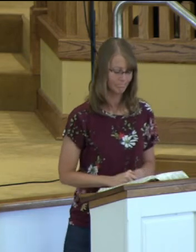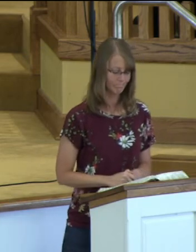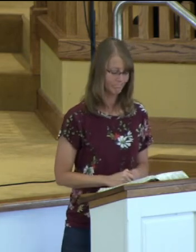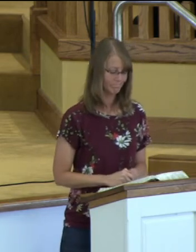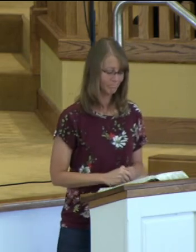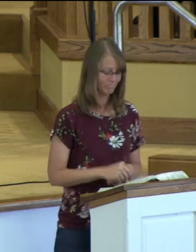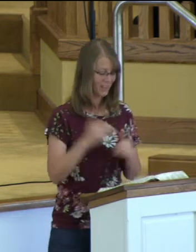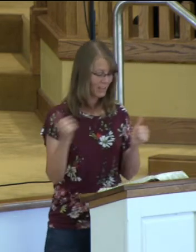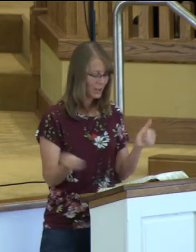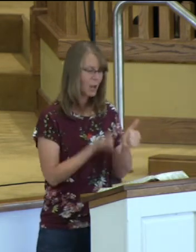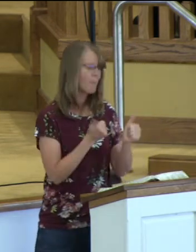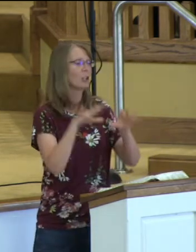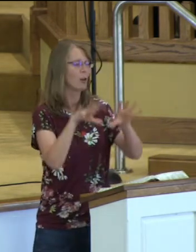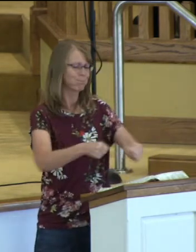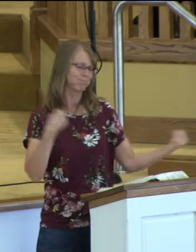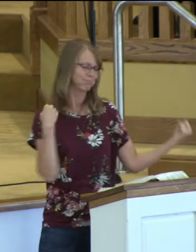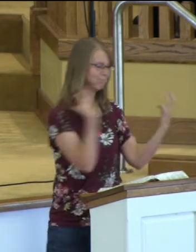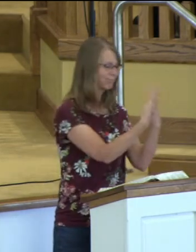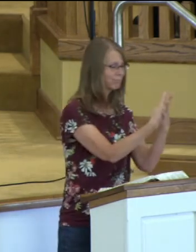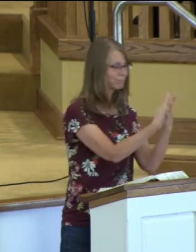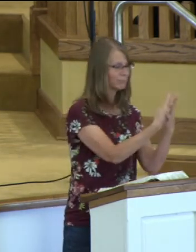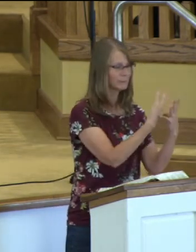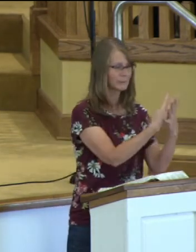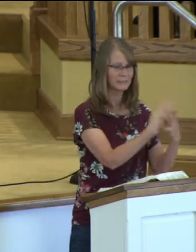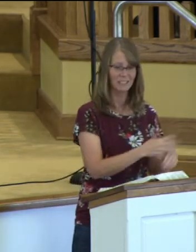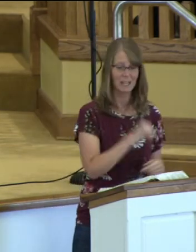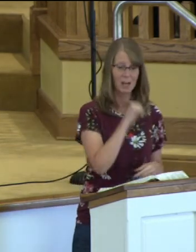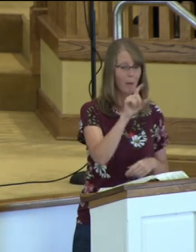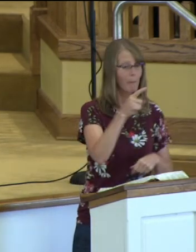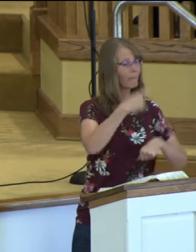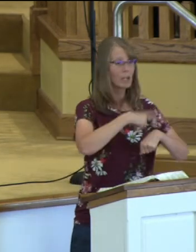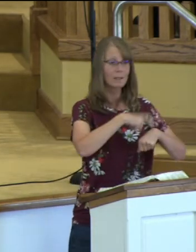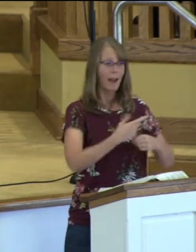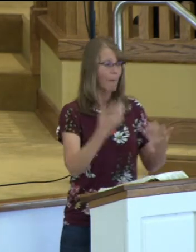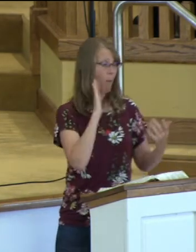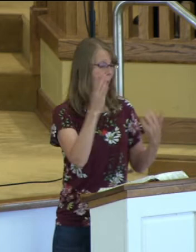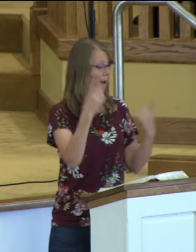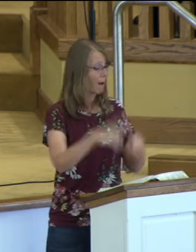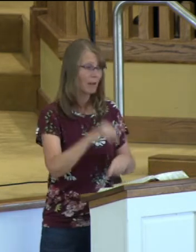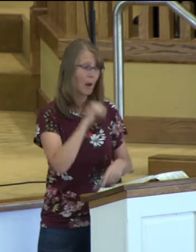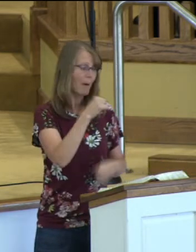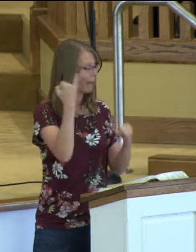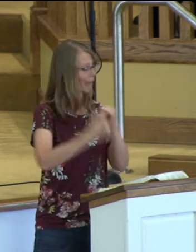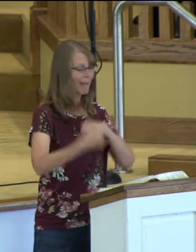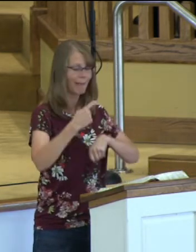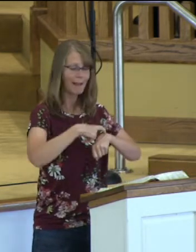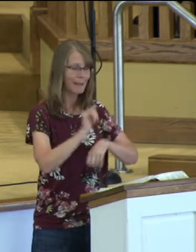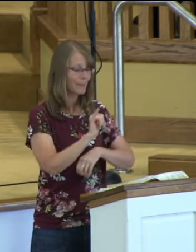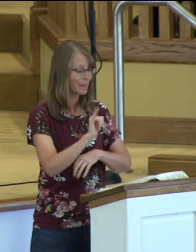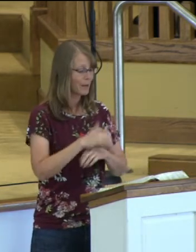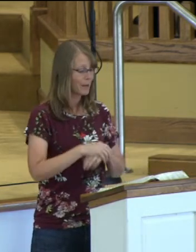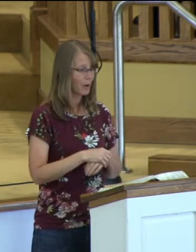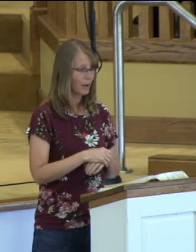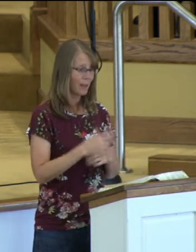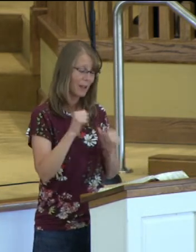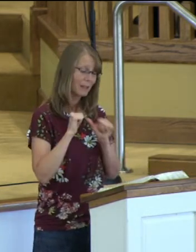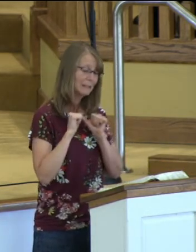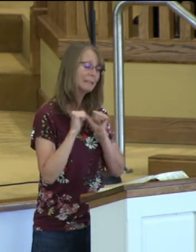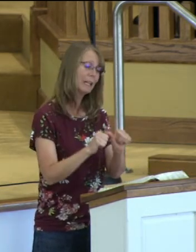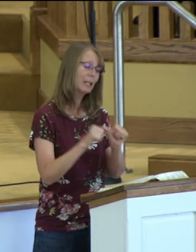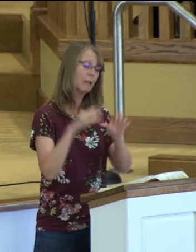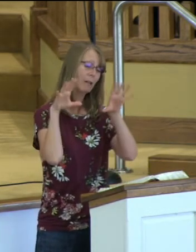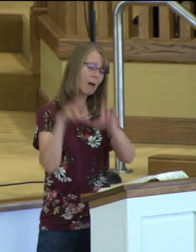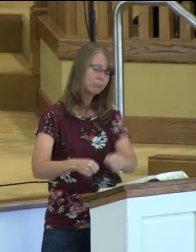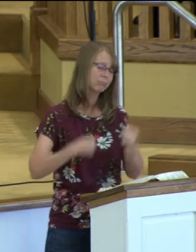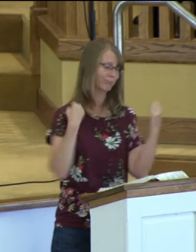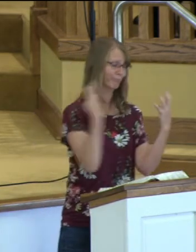The apostles were thrown into prison. This would not be the first time they were thrown in the prison. This would not be the last time. They were continually thrown